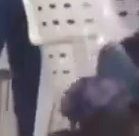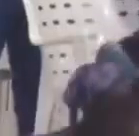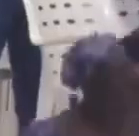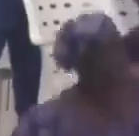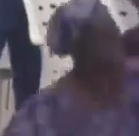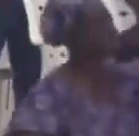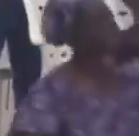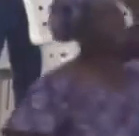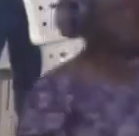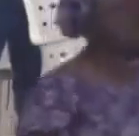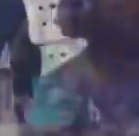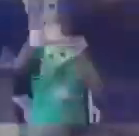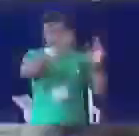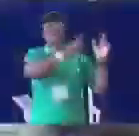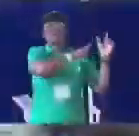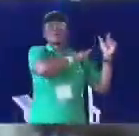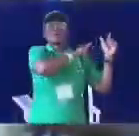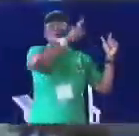Thank you, Lord.